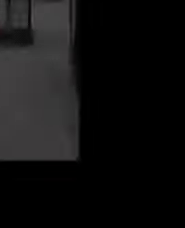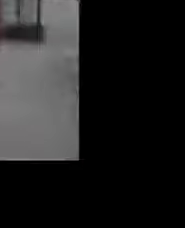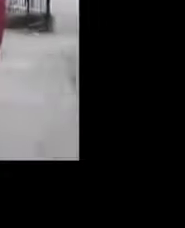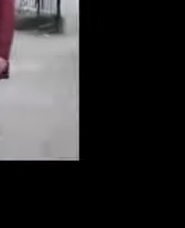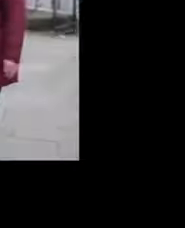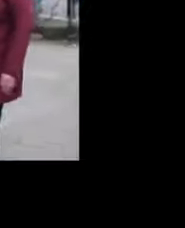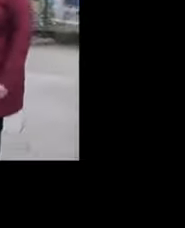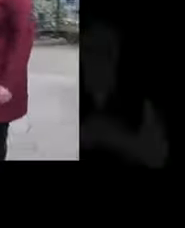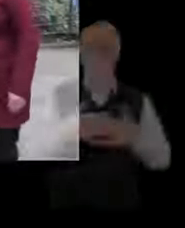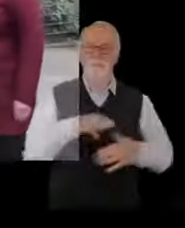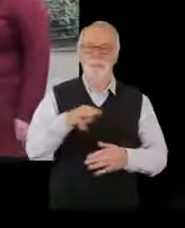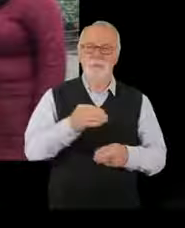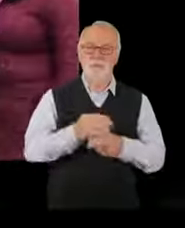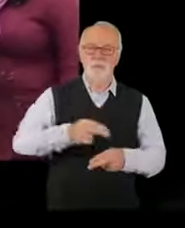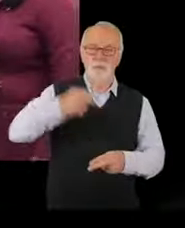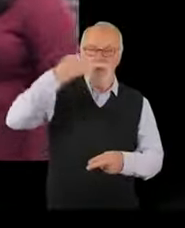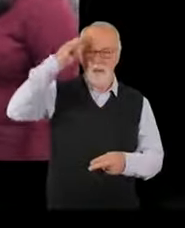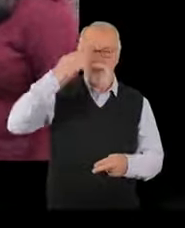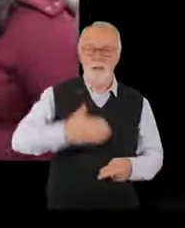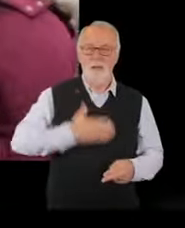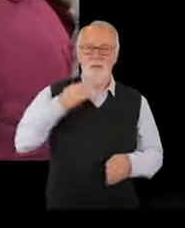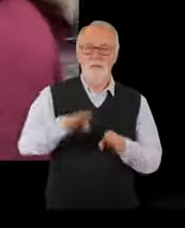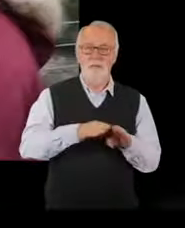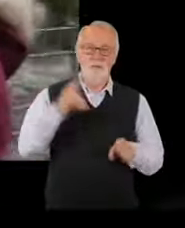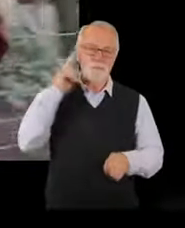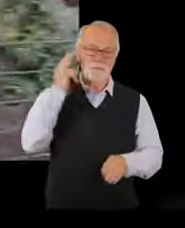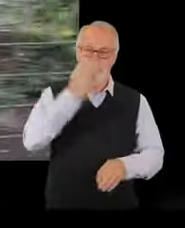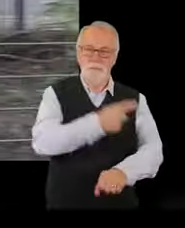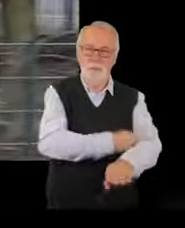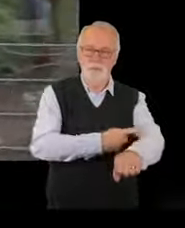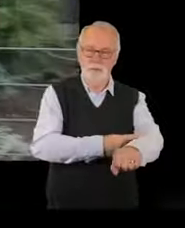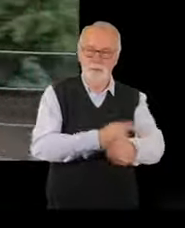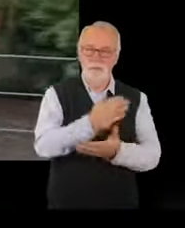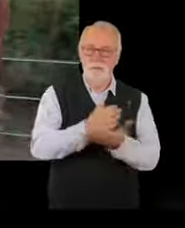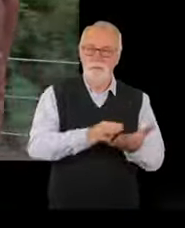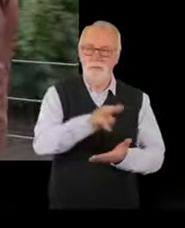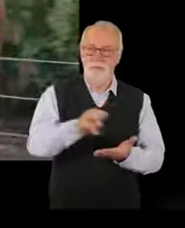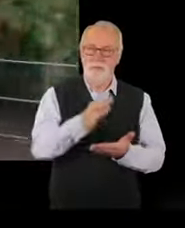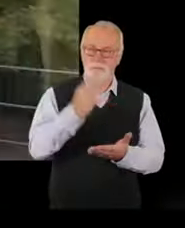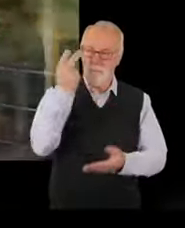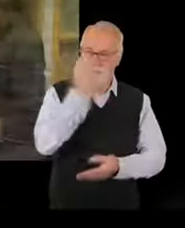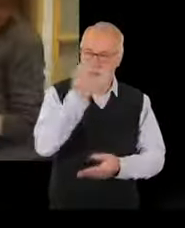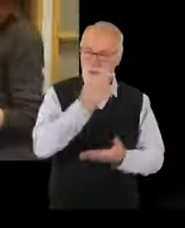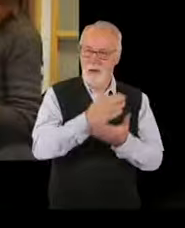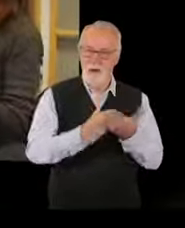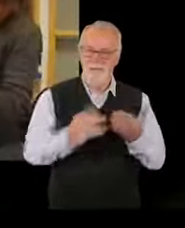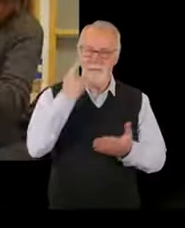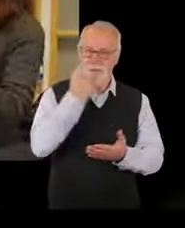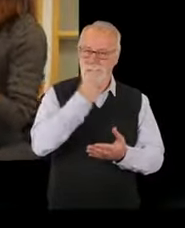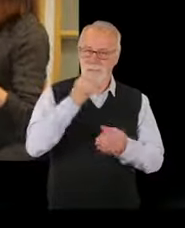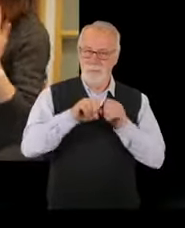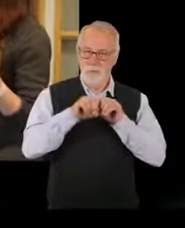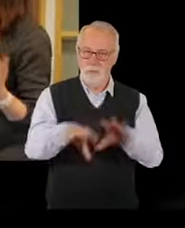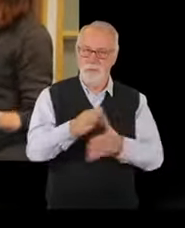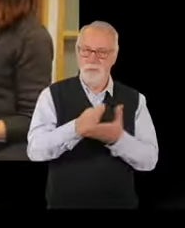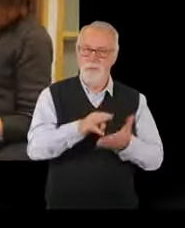Many people in Northern Ireland live with a sensory disability. Some people are blind or have sight loss. Some are deaf